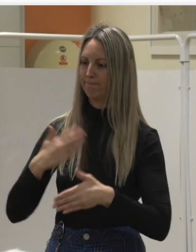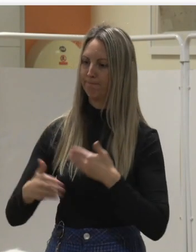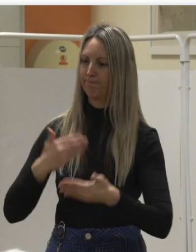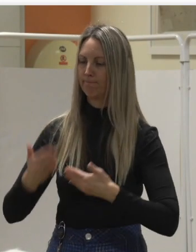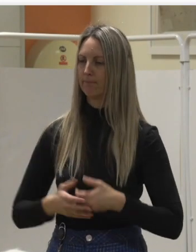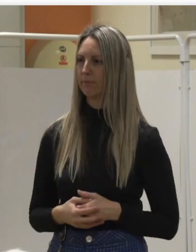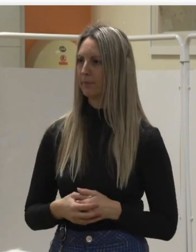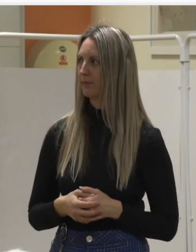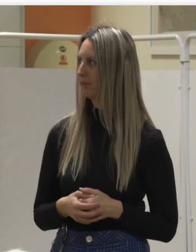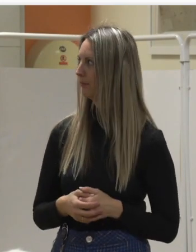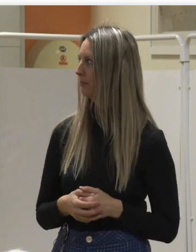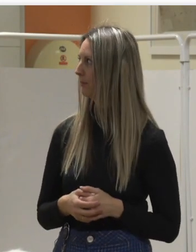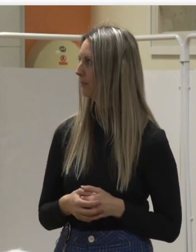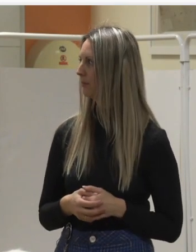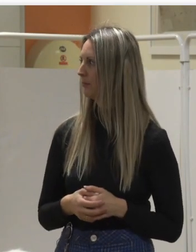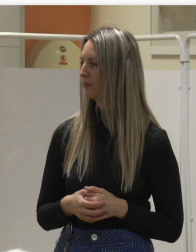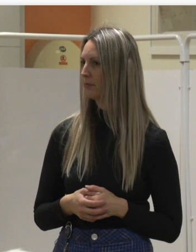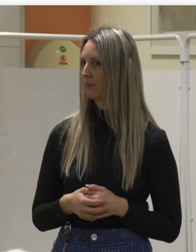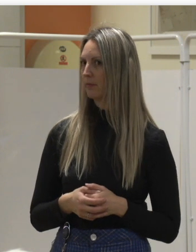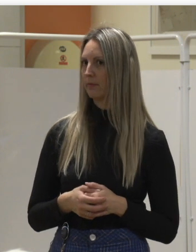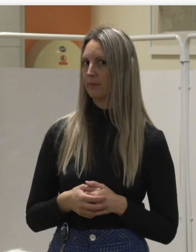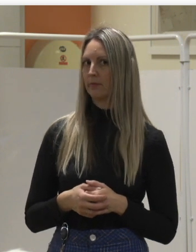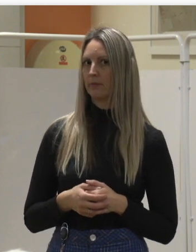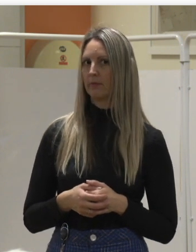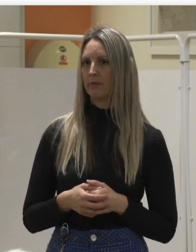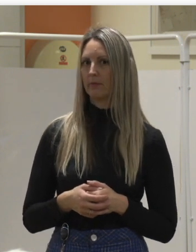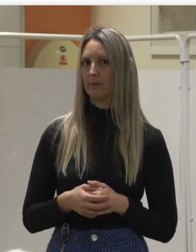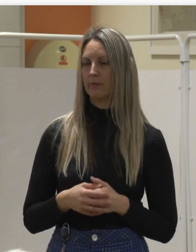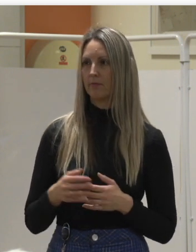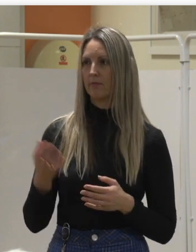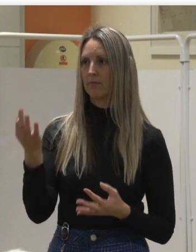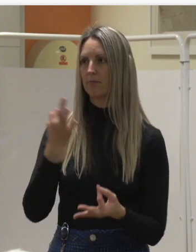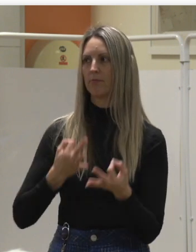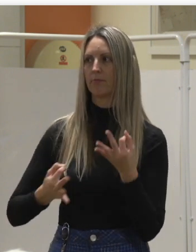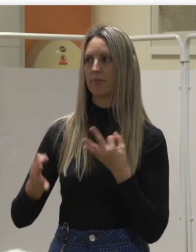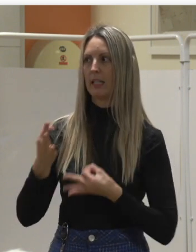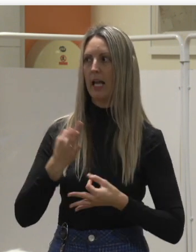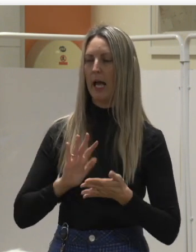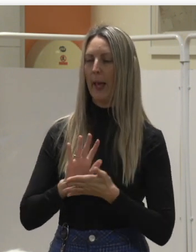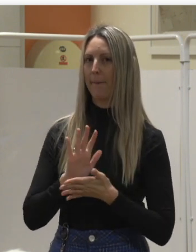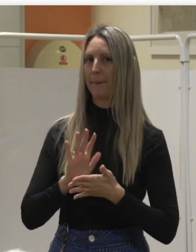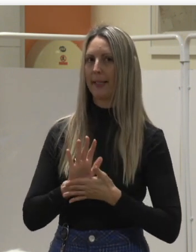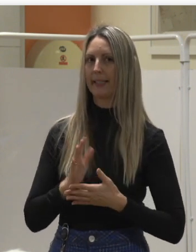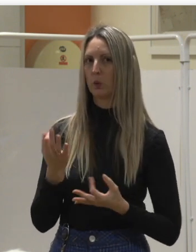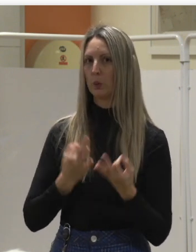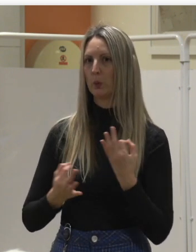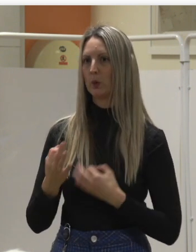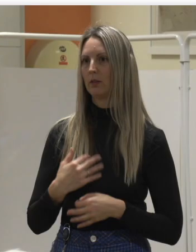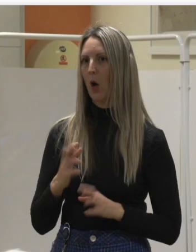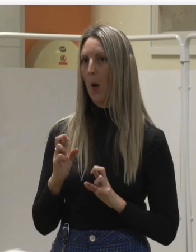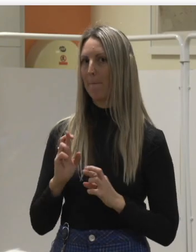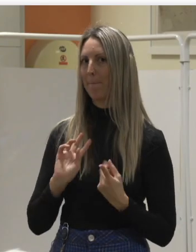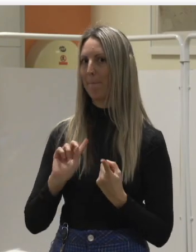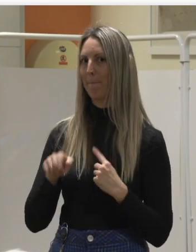So that comes to the end of my talk. So I'm happy to take your question, and I hope I can answer some